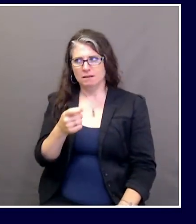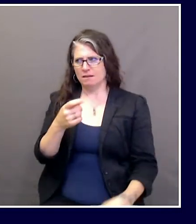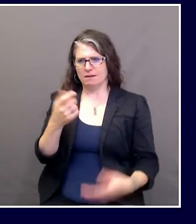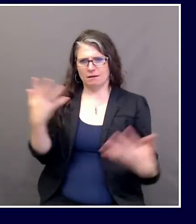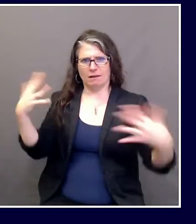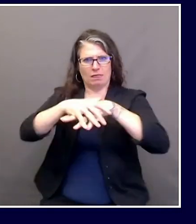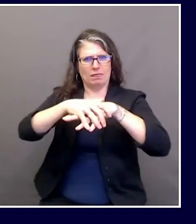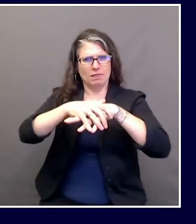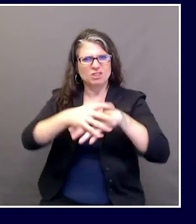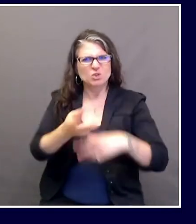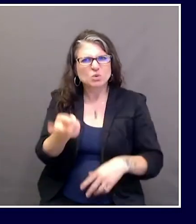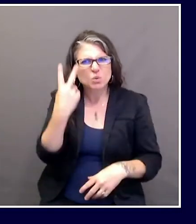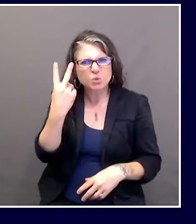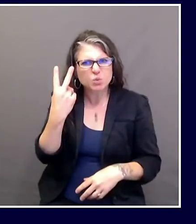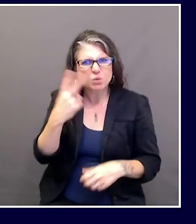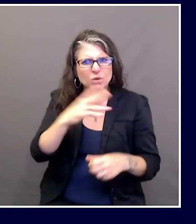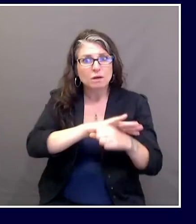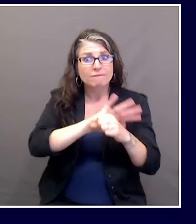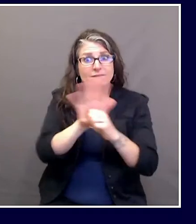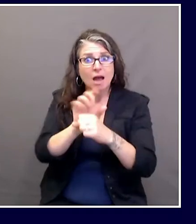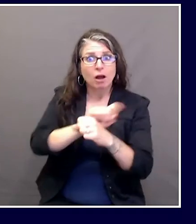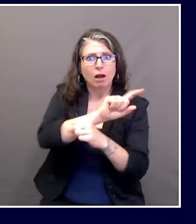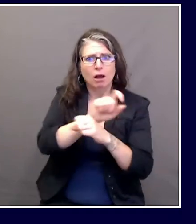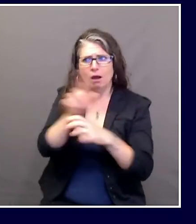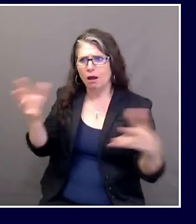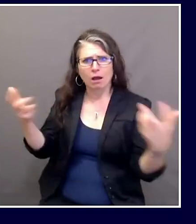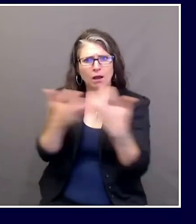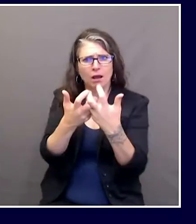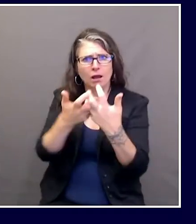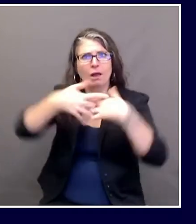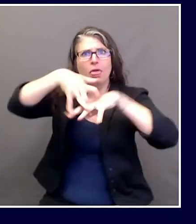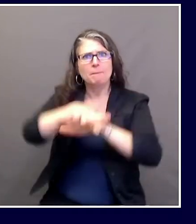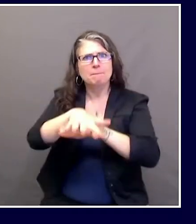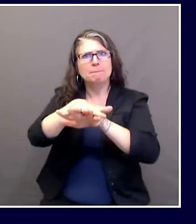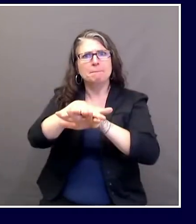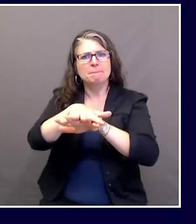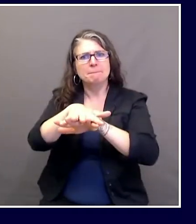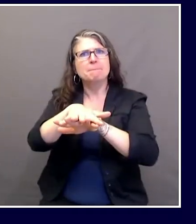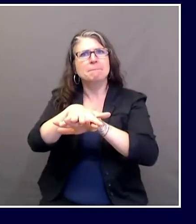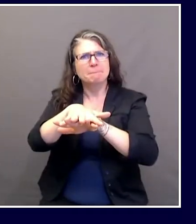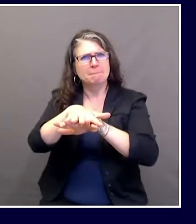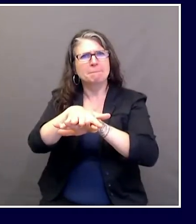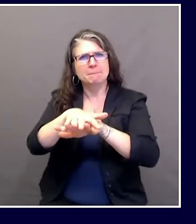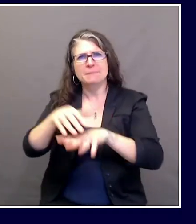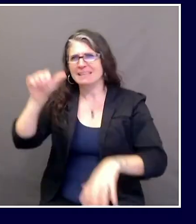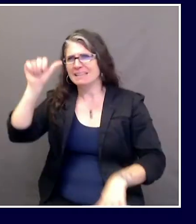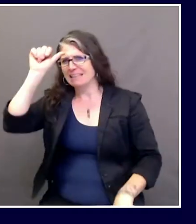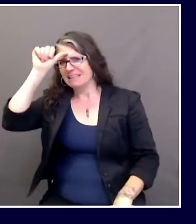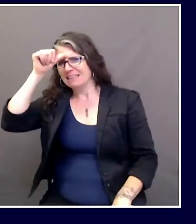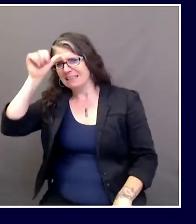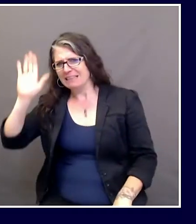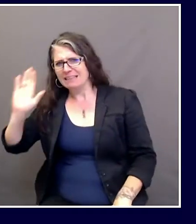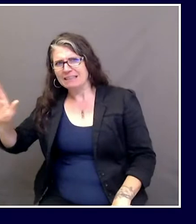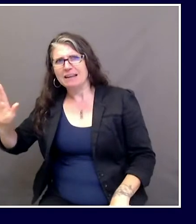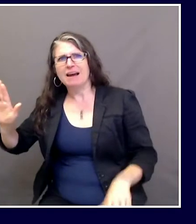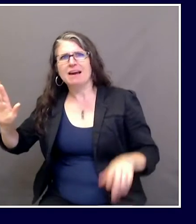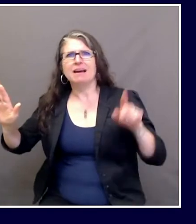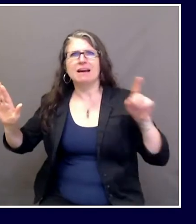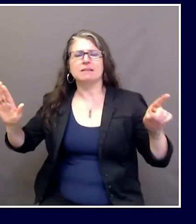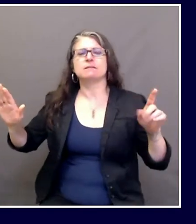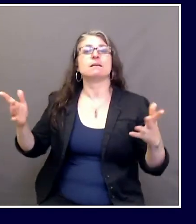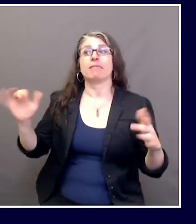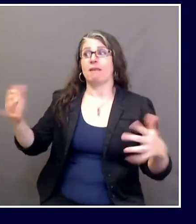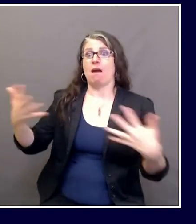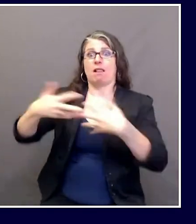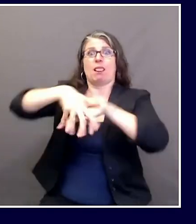the predominant strain that was circulating in India. We have not yet, as of right now, detected any, but as with other variants,